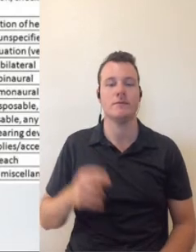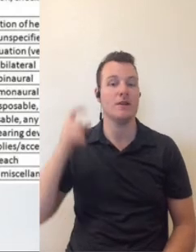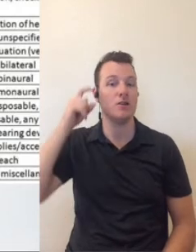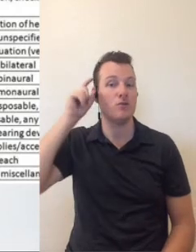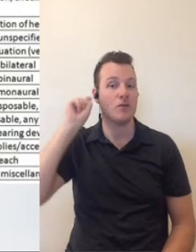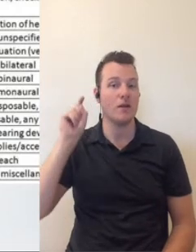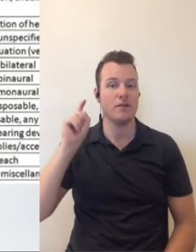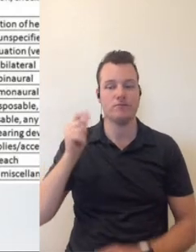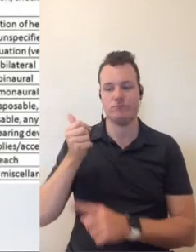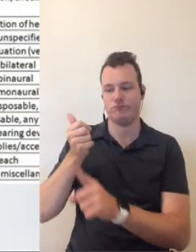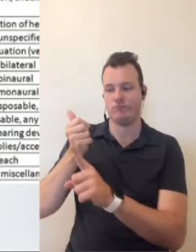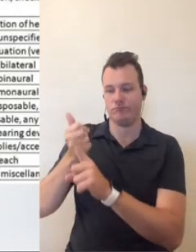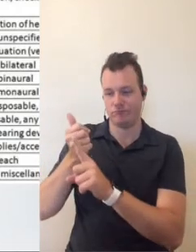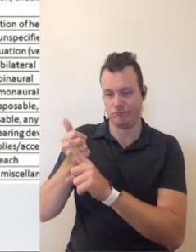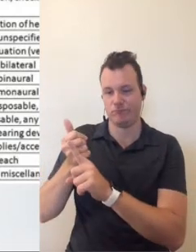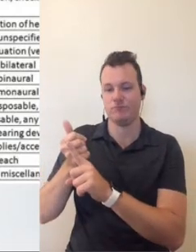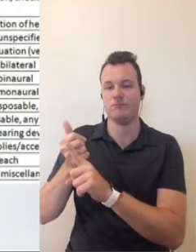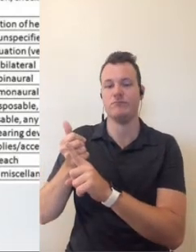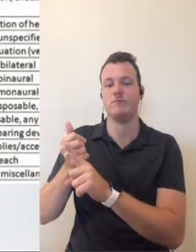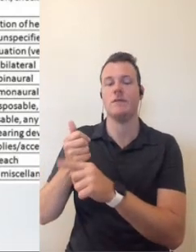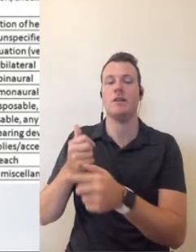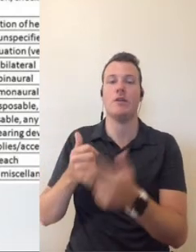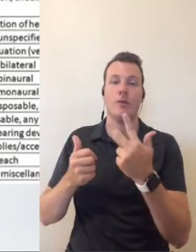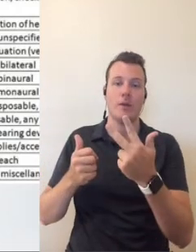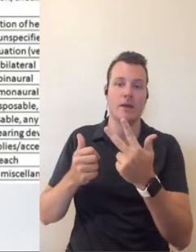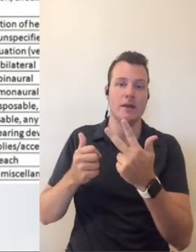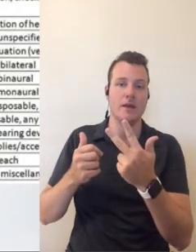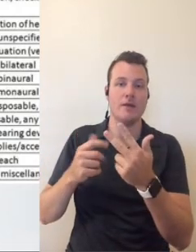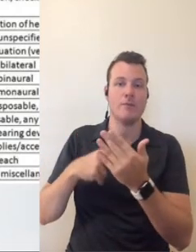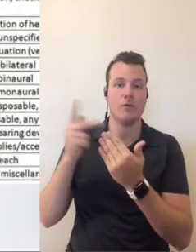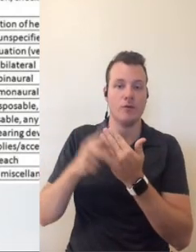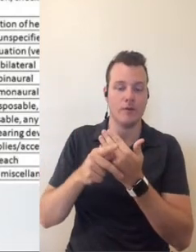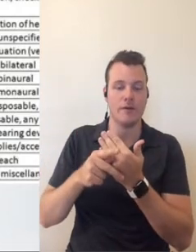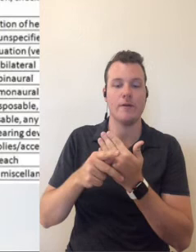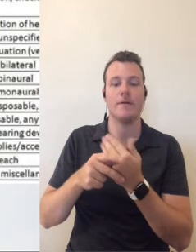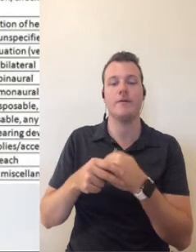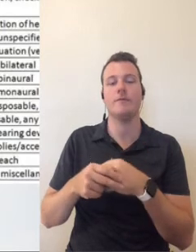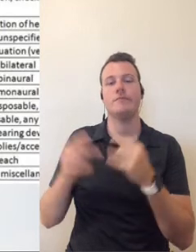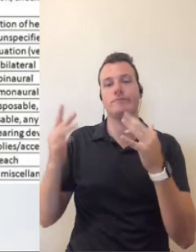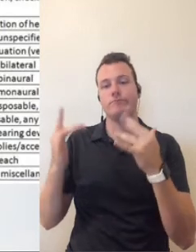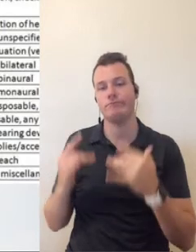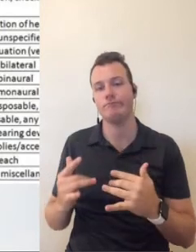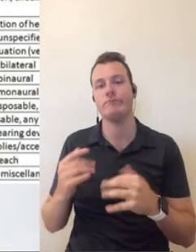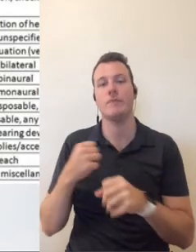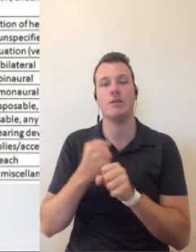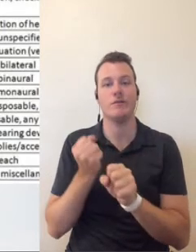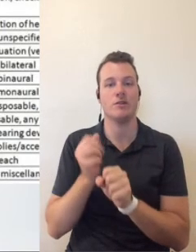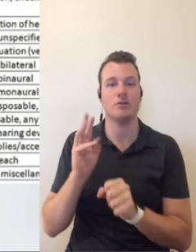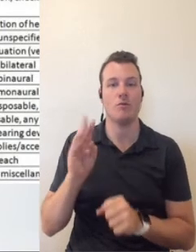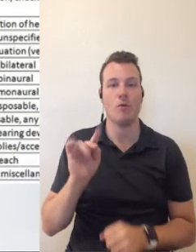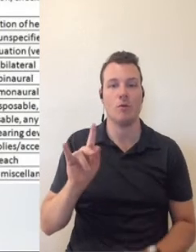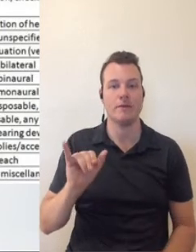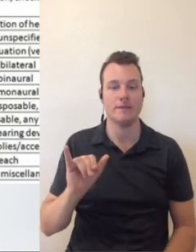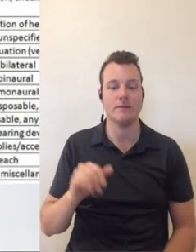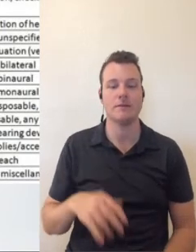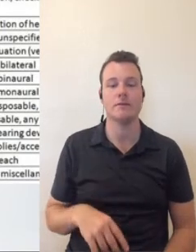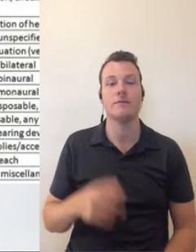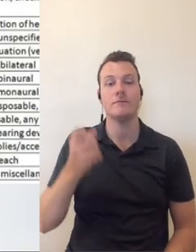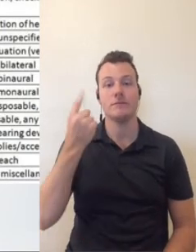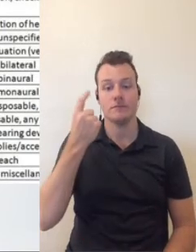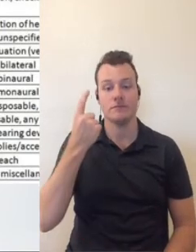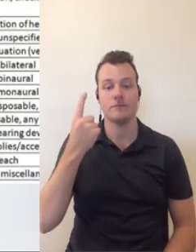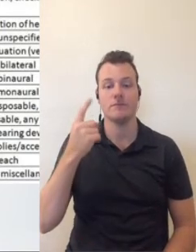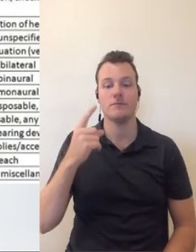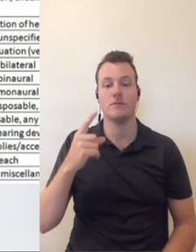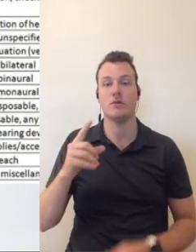aid itself, going all the way down from three memories down to the manufacturer's warranty. You'll notice at the end, the total price of